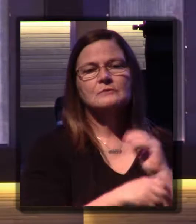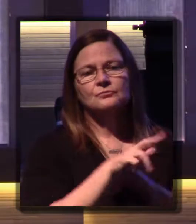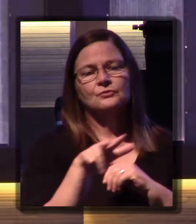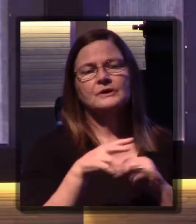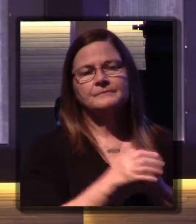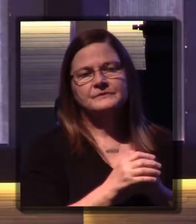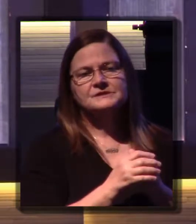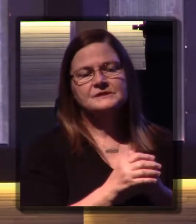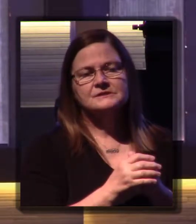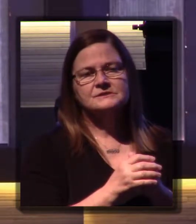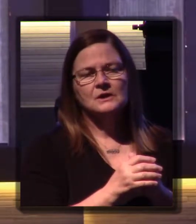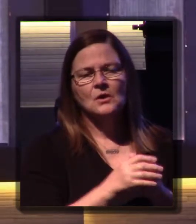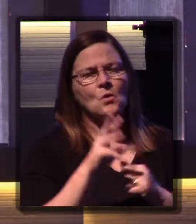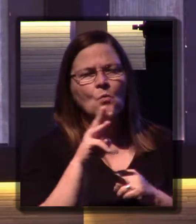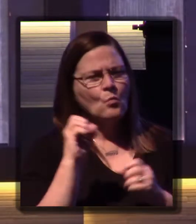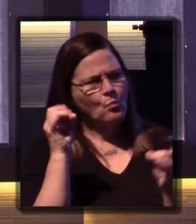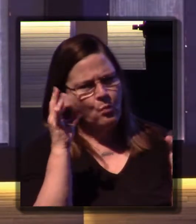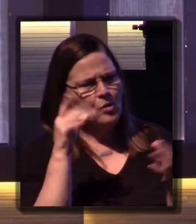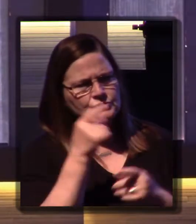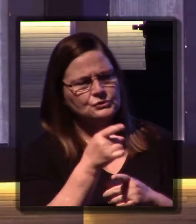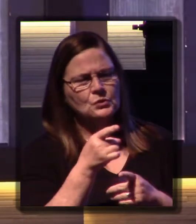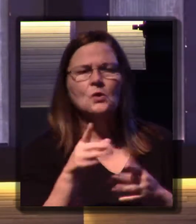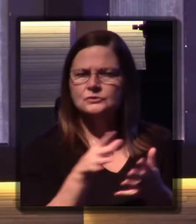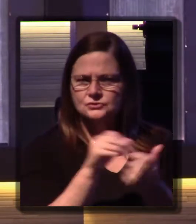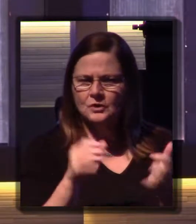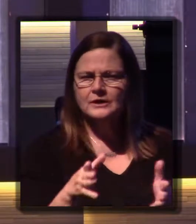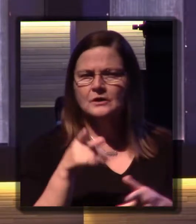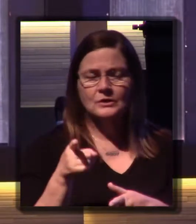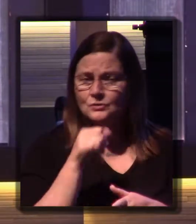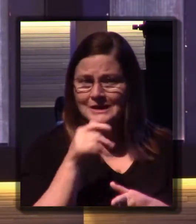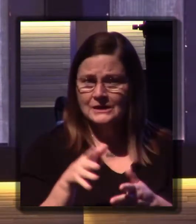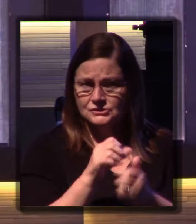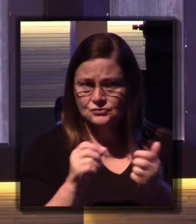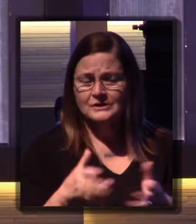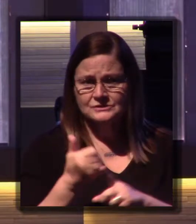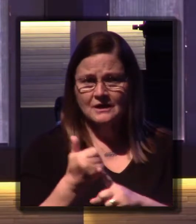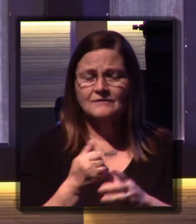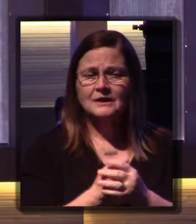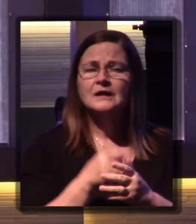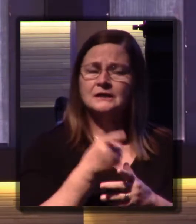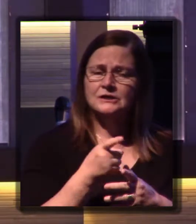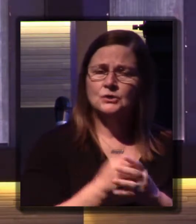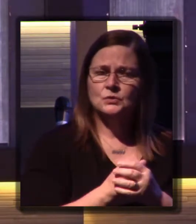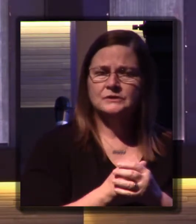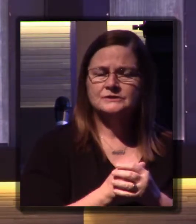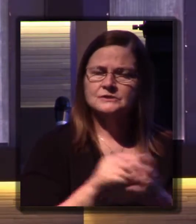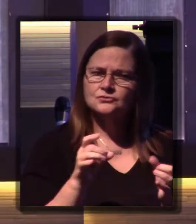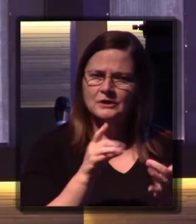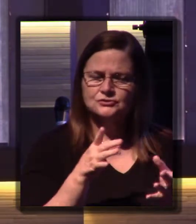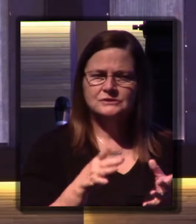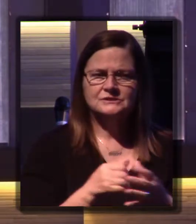chapter 33 where he says, "Woe to you, O destroyer, while you were not destroyed, and he who is treacherous while others did not